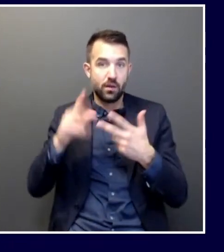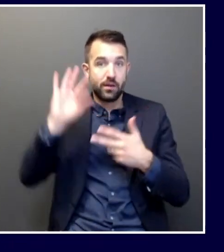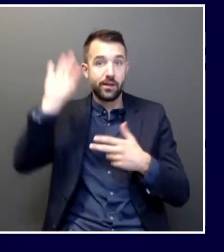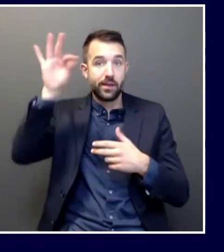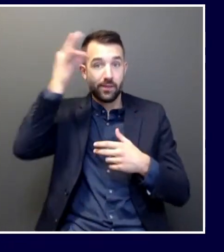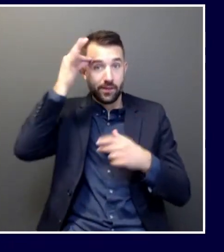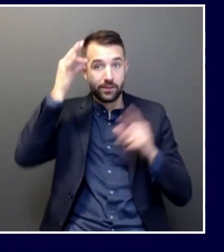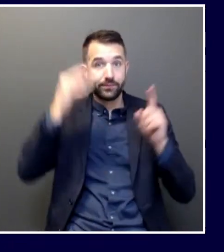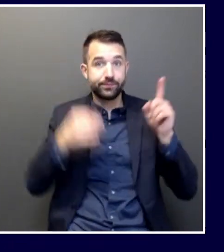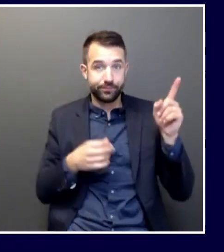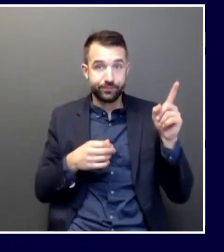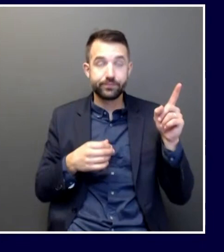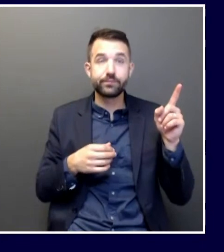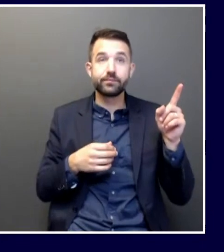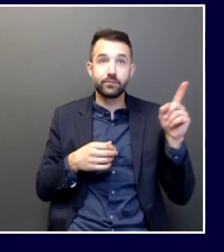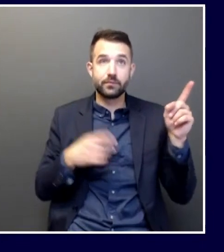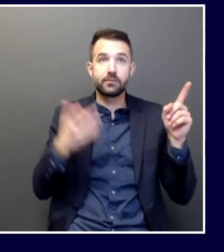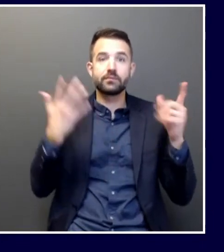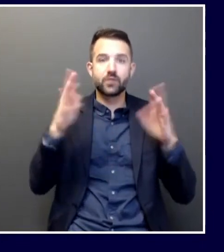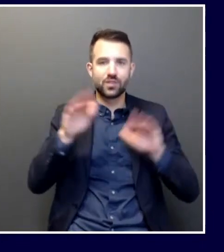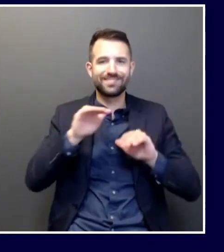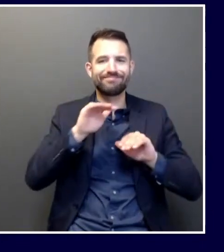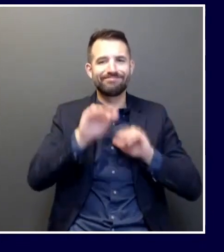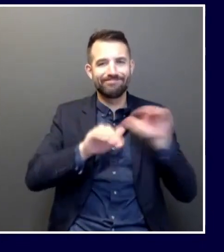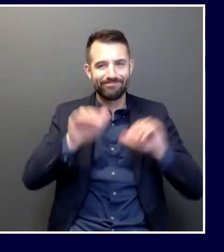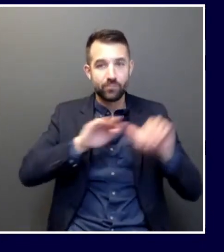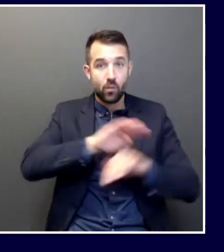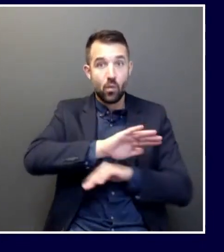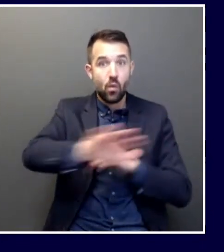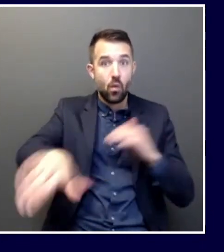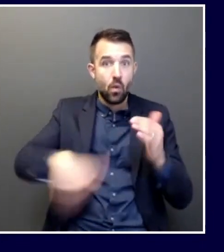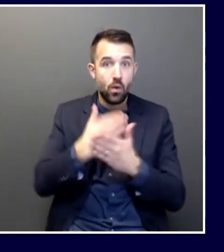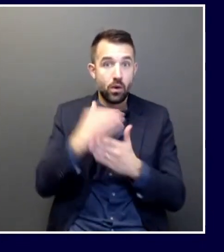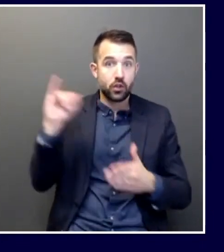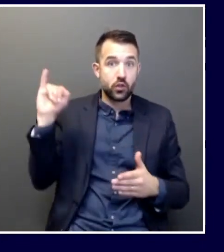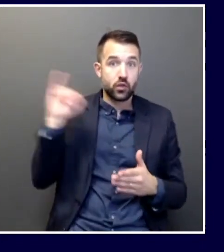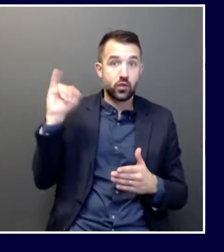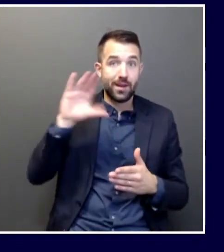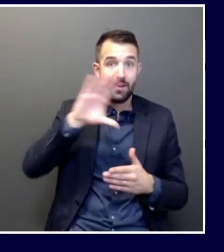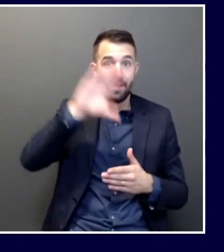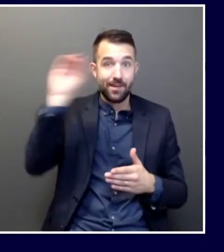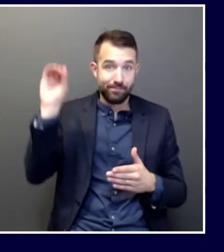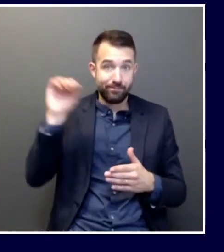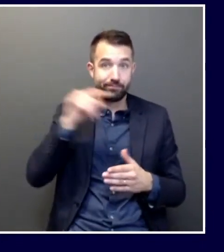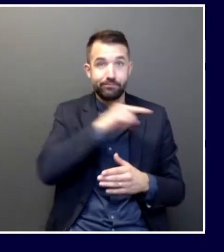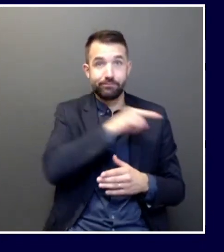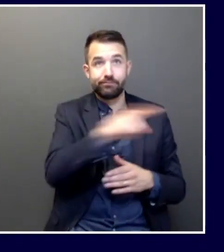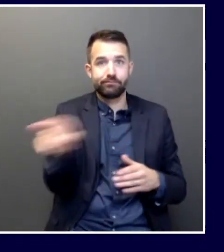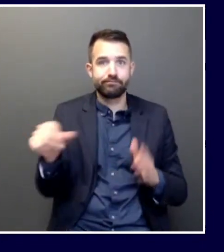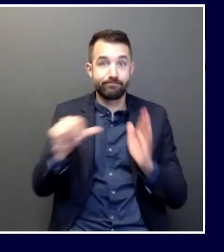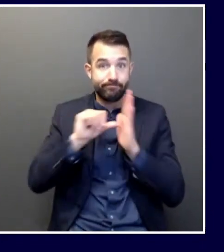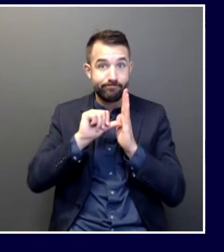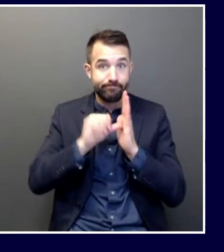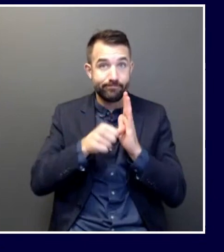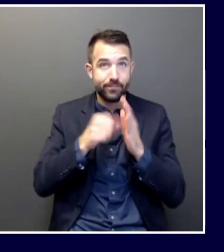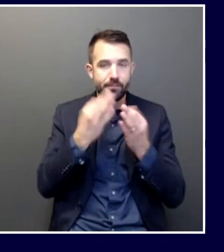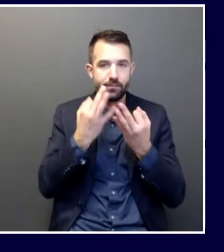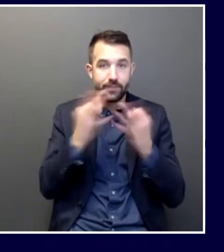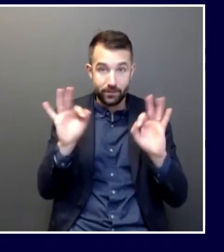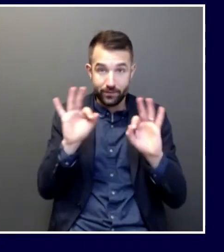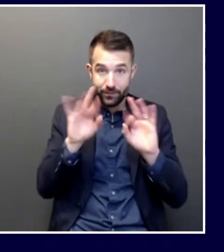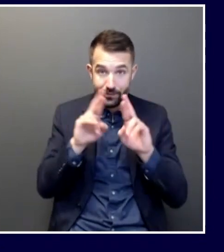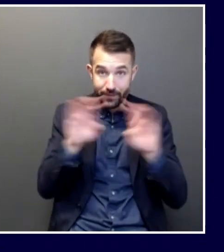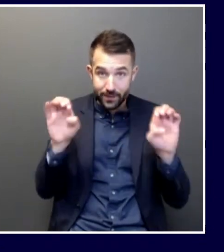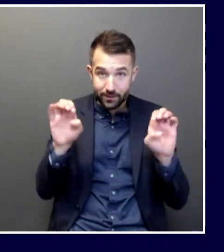insurance companies, Medicare, Medicaid, that the boosters are free. If an individual needs a booster shot, there's no charge to you. That's